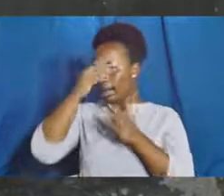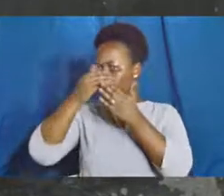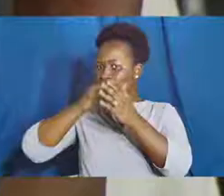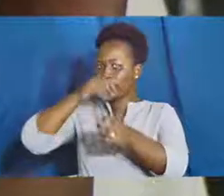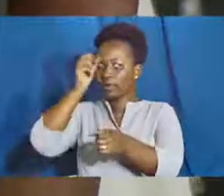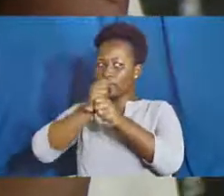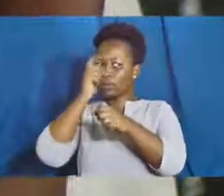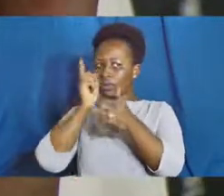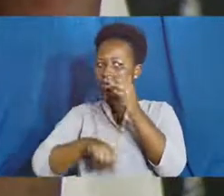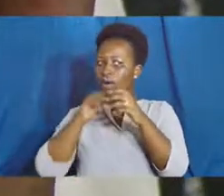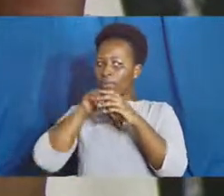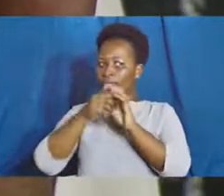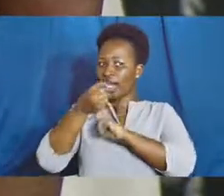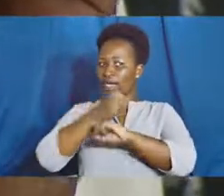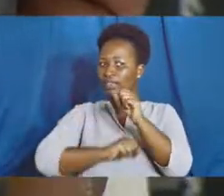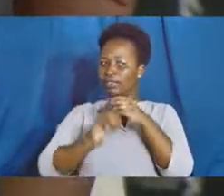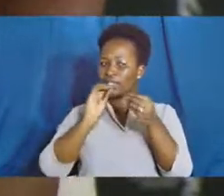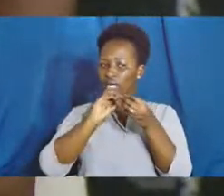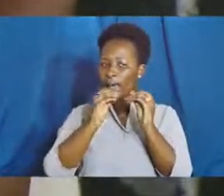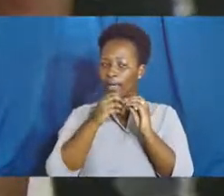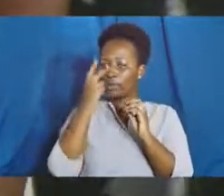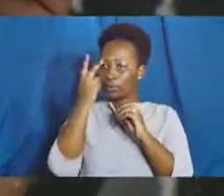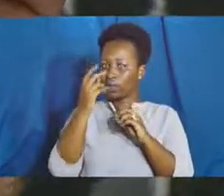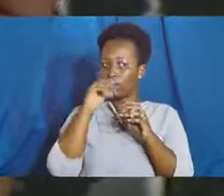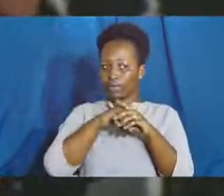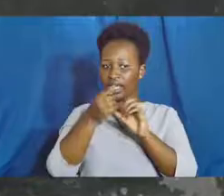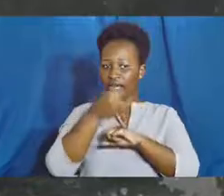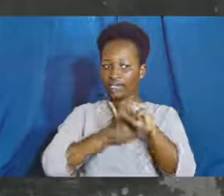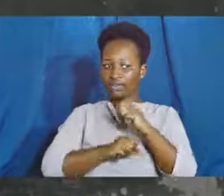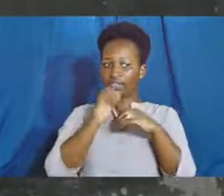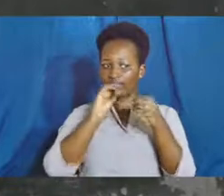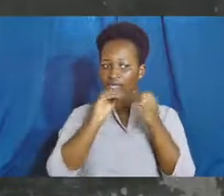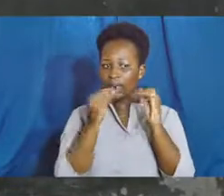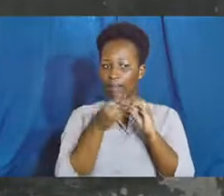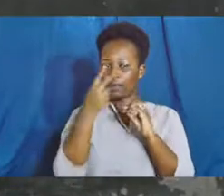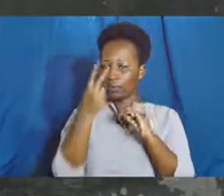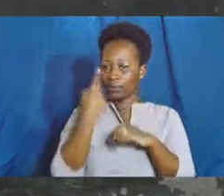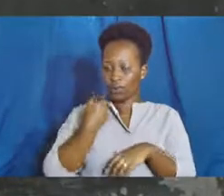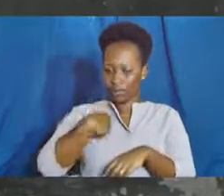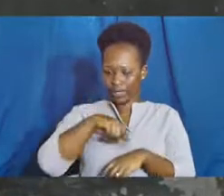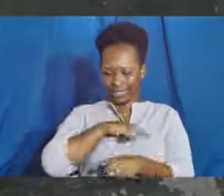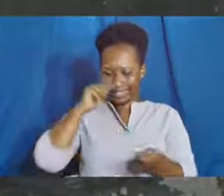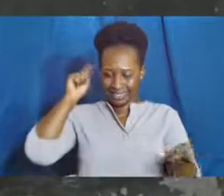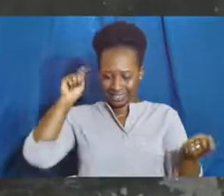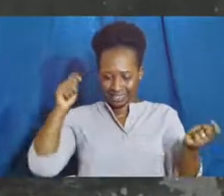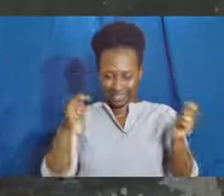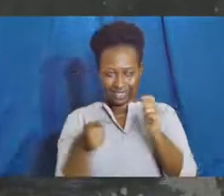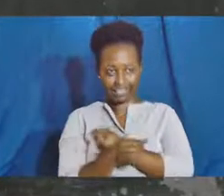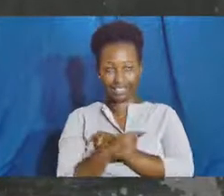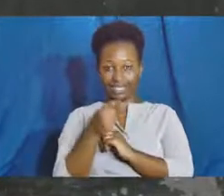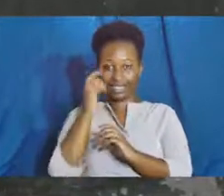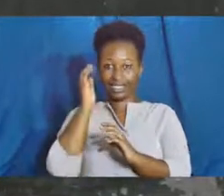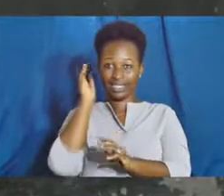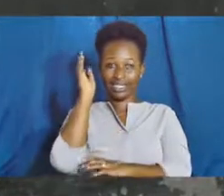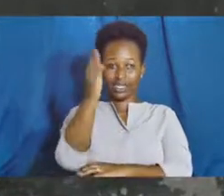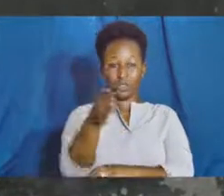that activity number 2? Into that activity number 2, we have changed the direction of that,